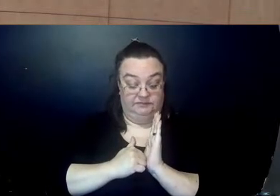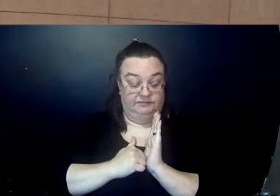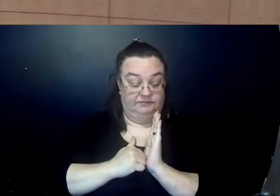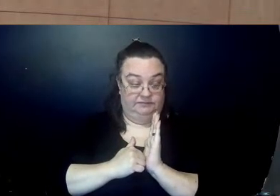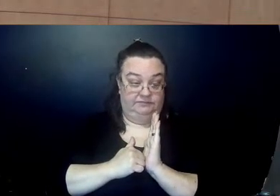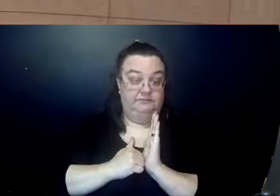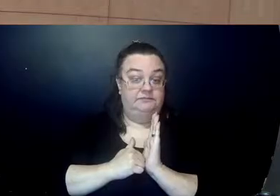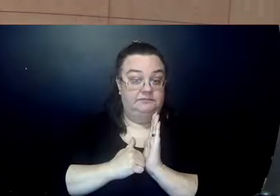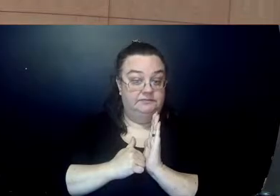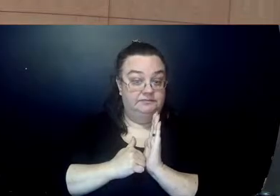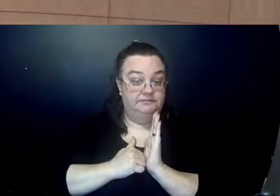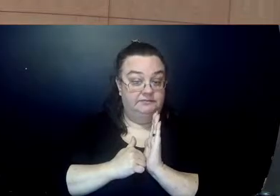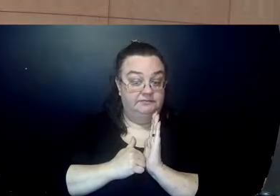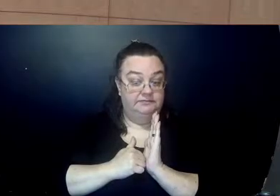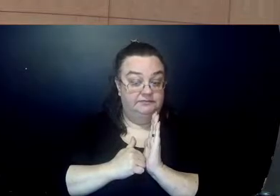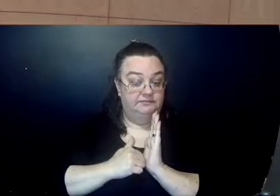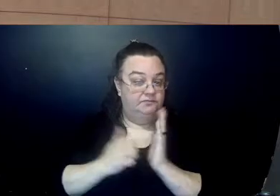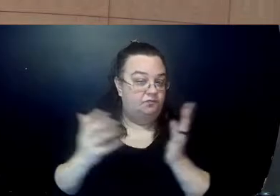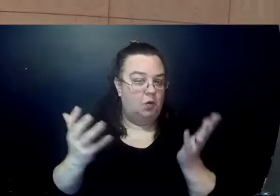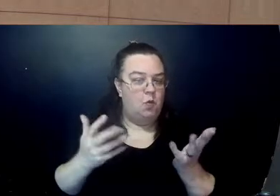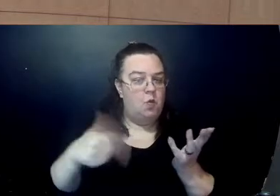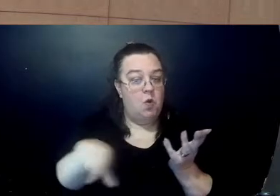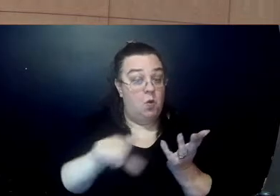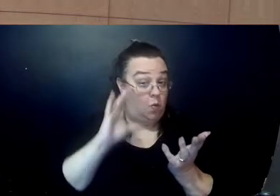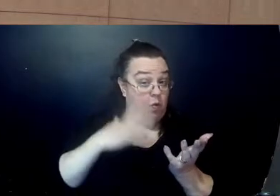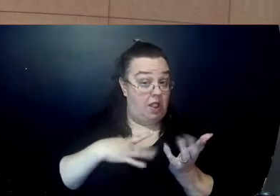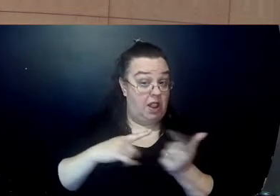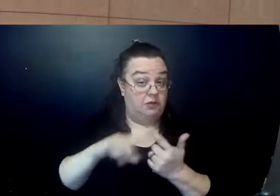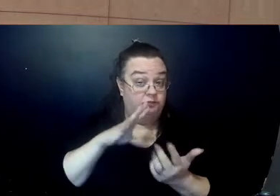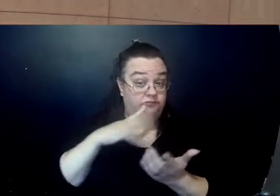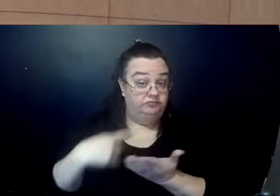like to discuss?